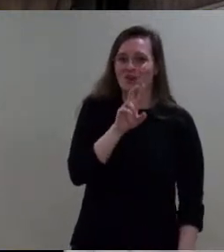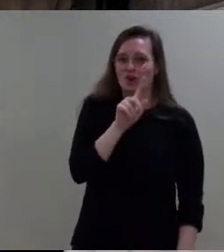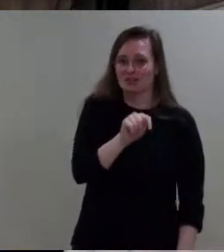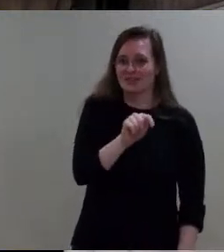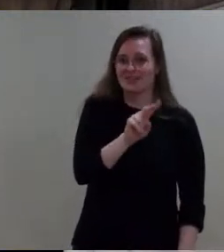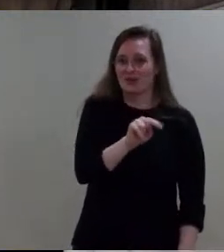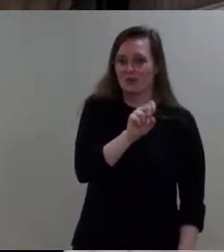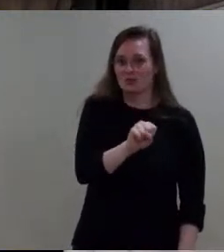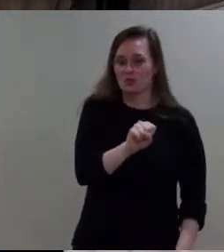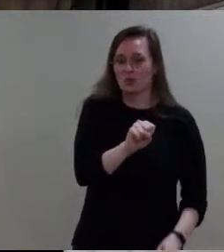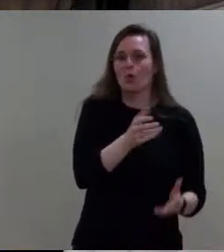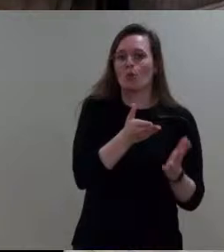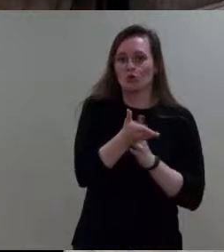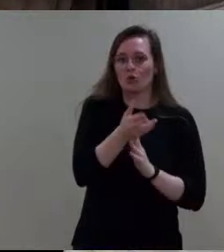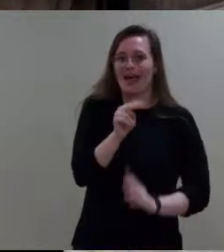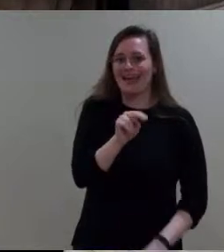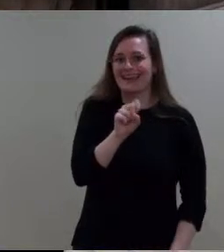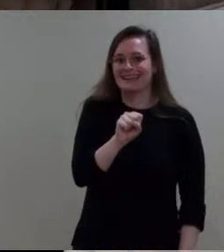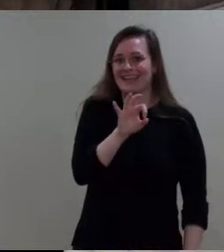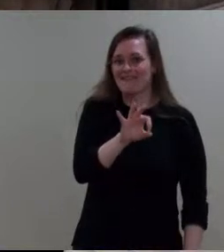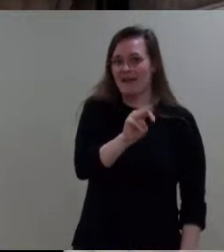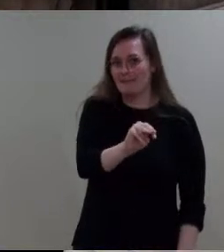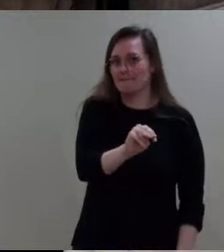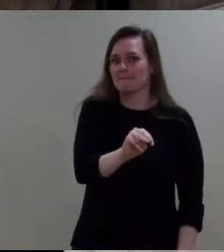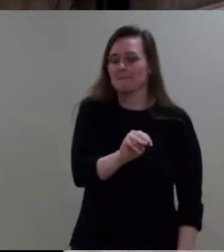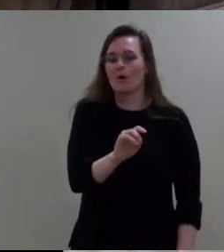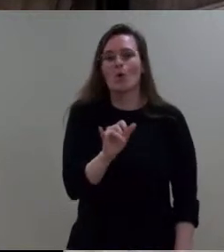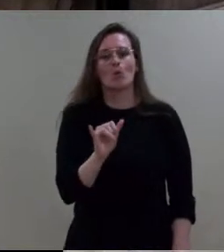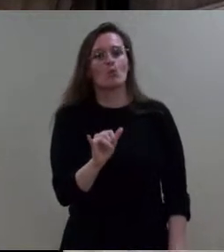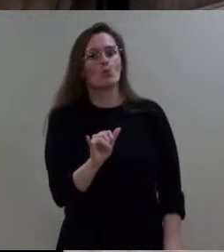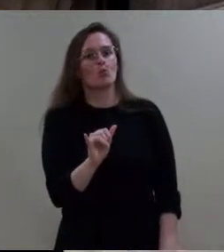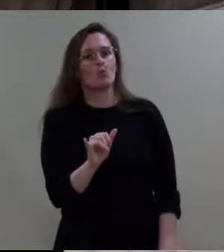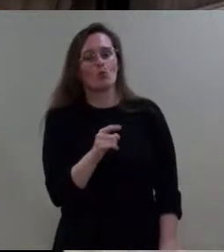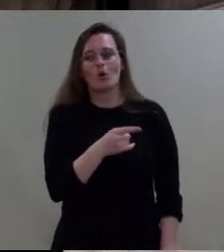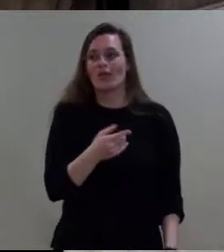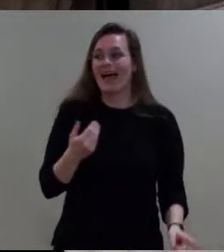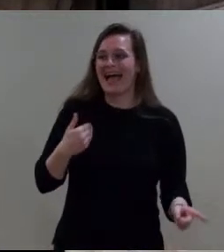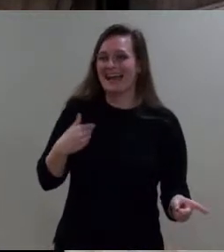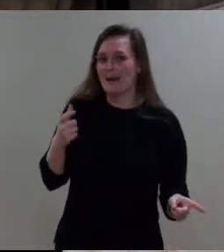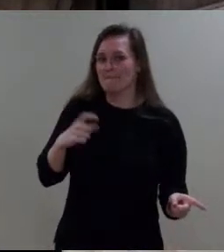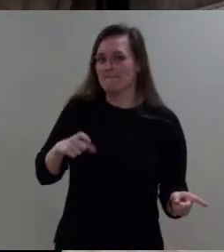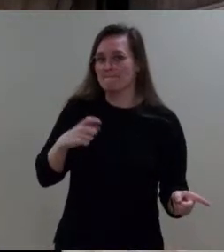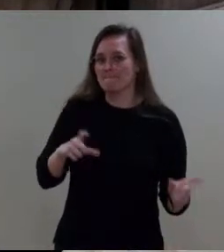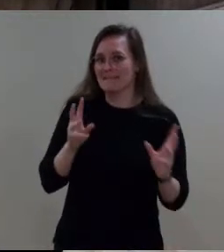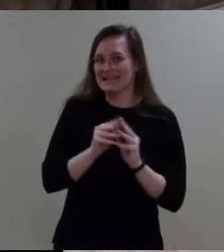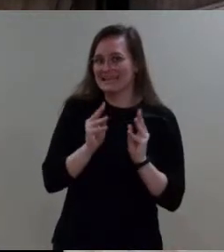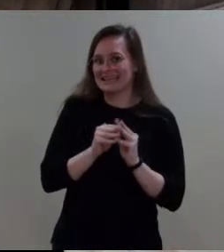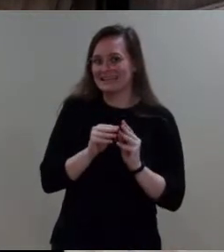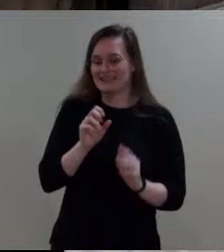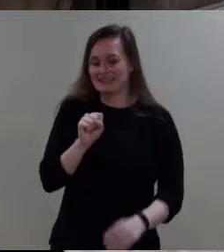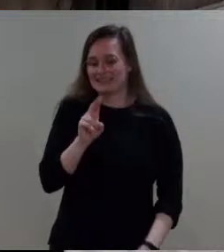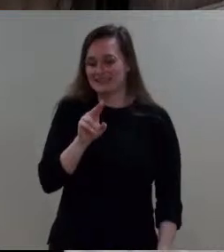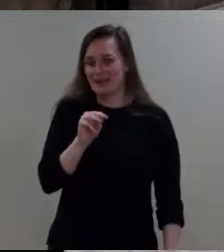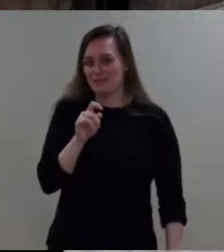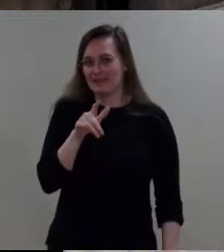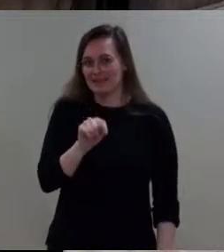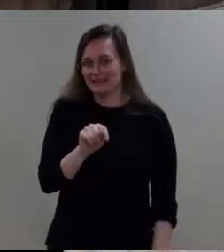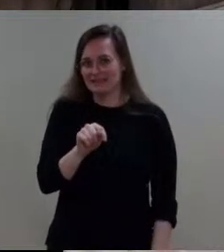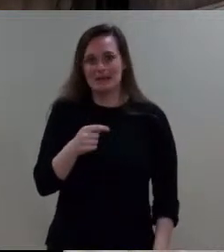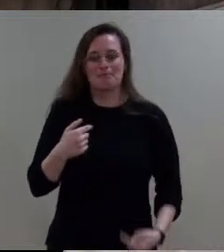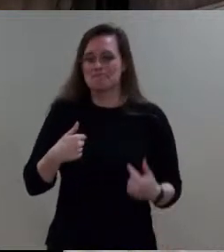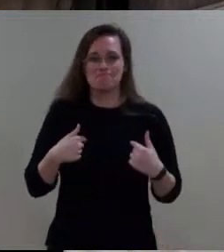Via NSFM? Yep. Okay. They And- had a summit meeting that you're talking about. I didn't get to it because Okay. they rolled it out way too